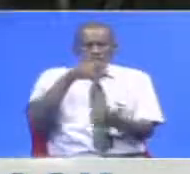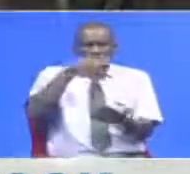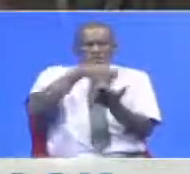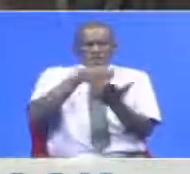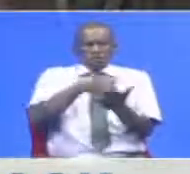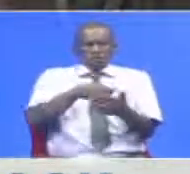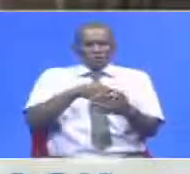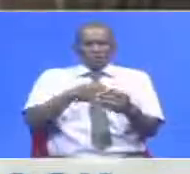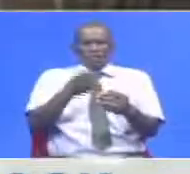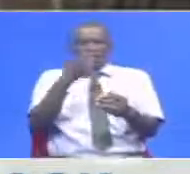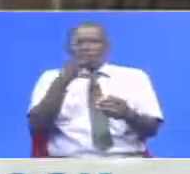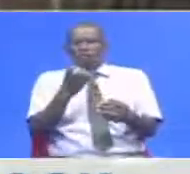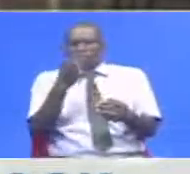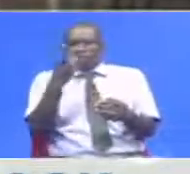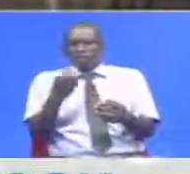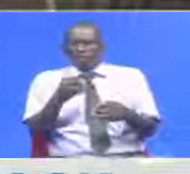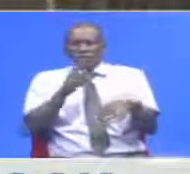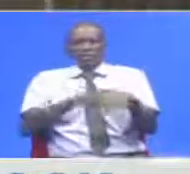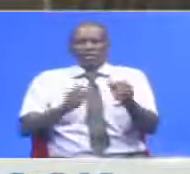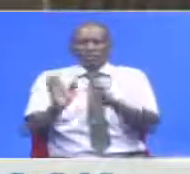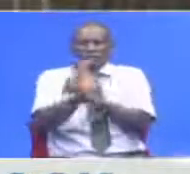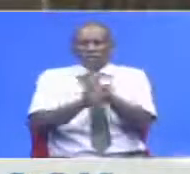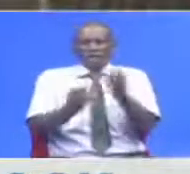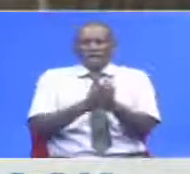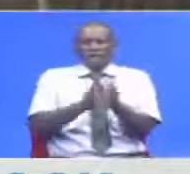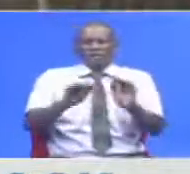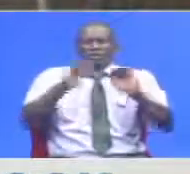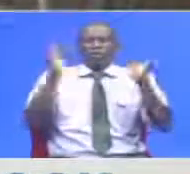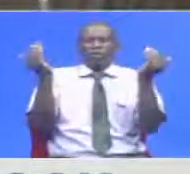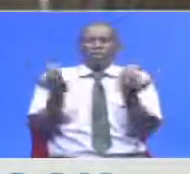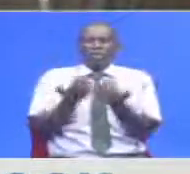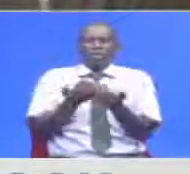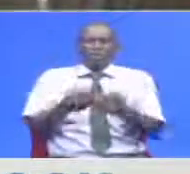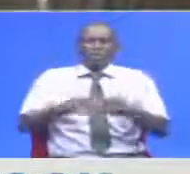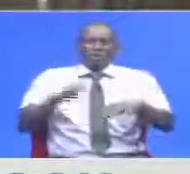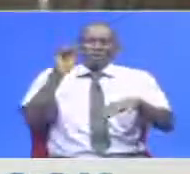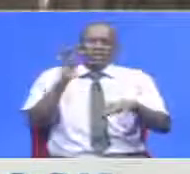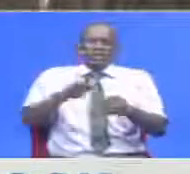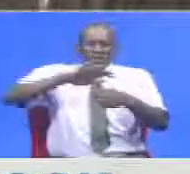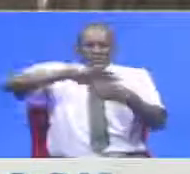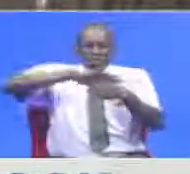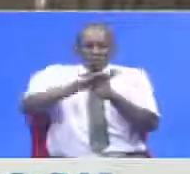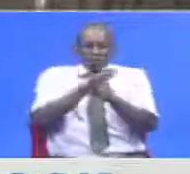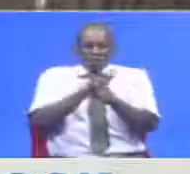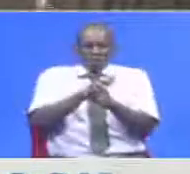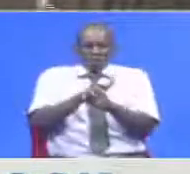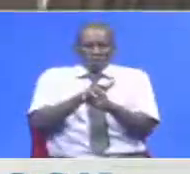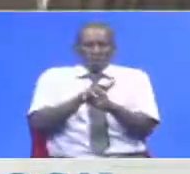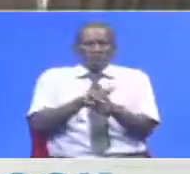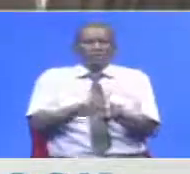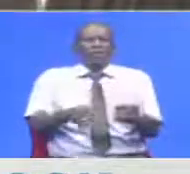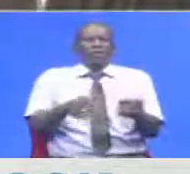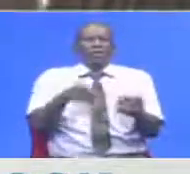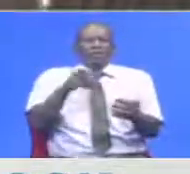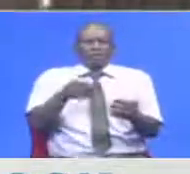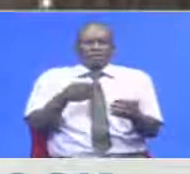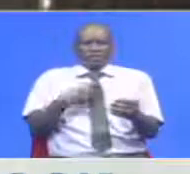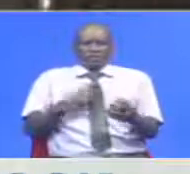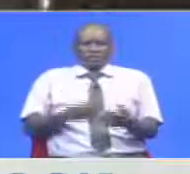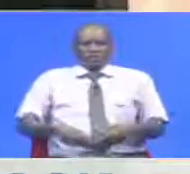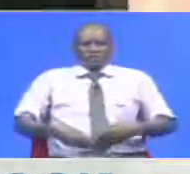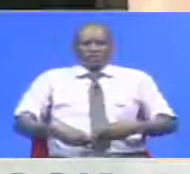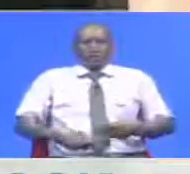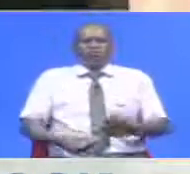period in 2020 when the country and the rest of the world were hardest hit by the COVID-19 pandemic has just been